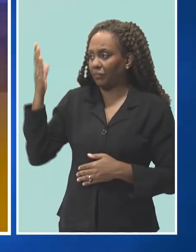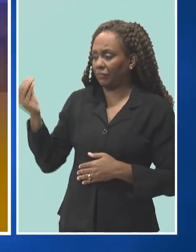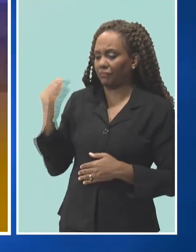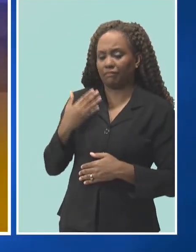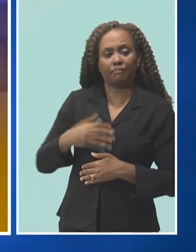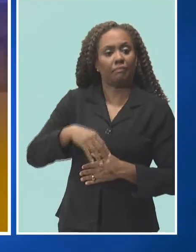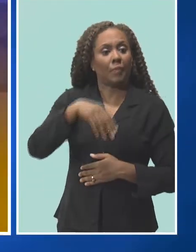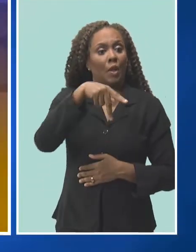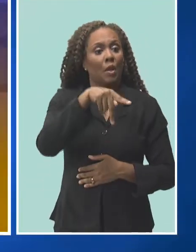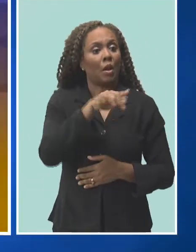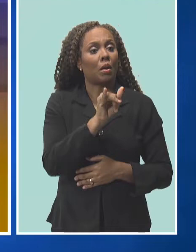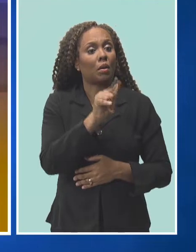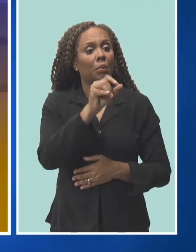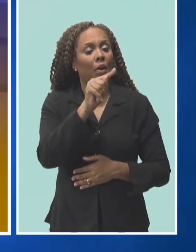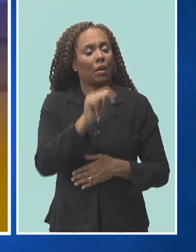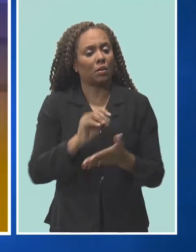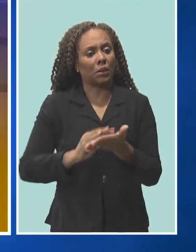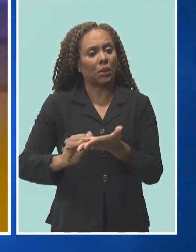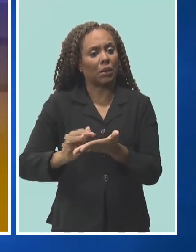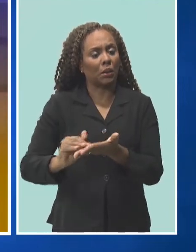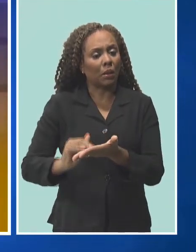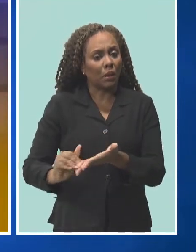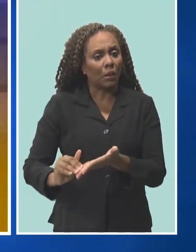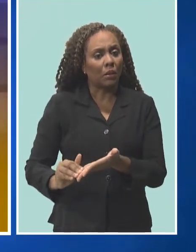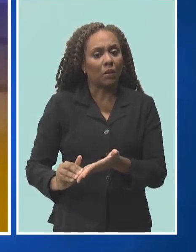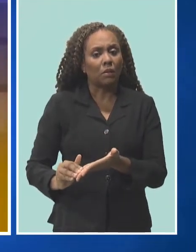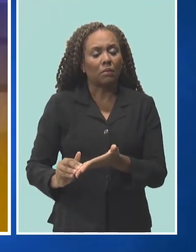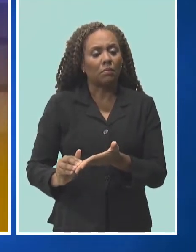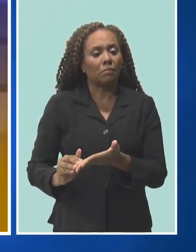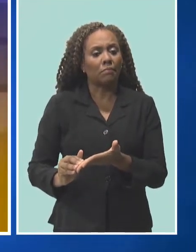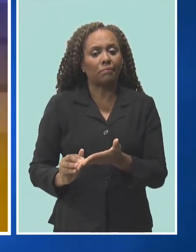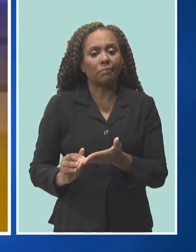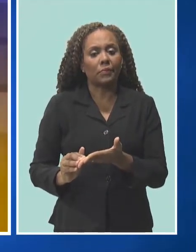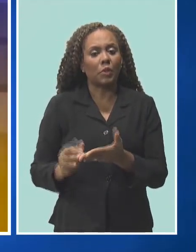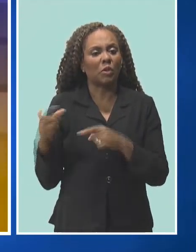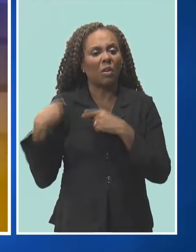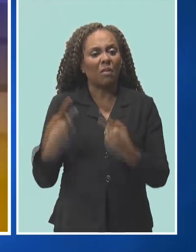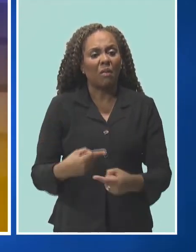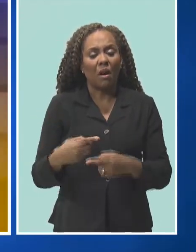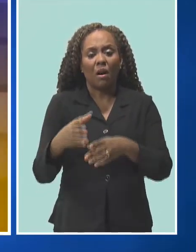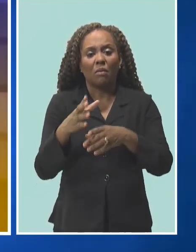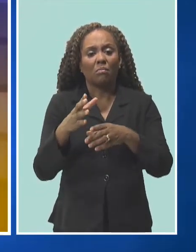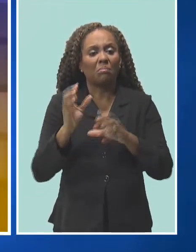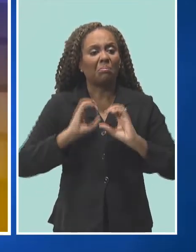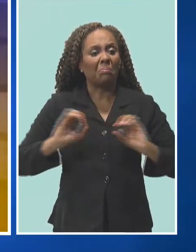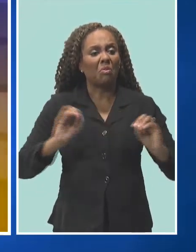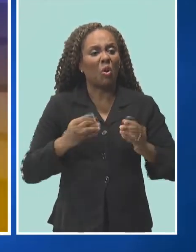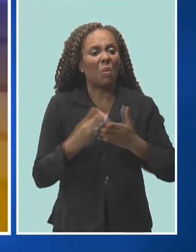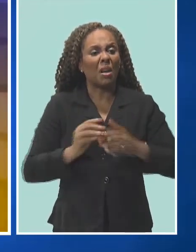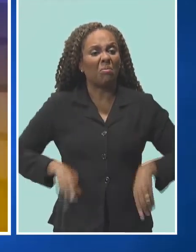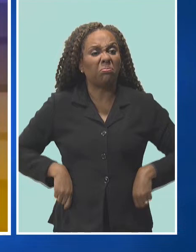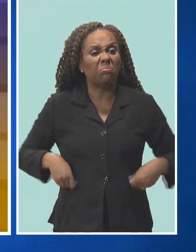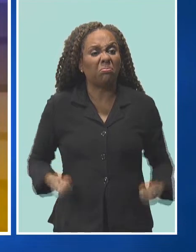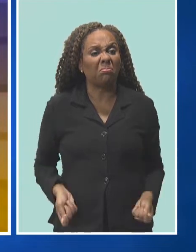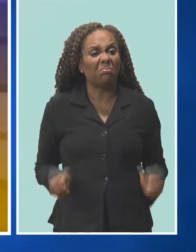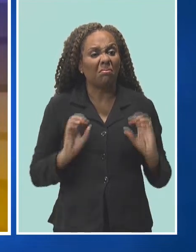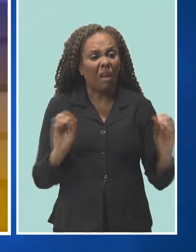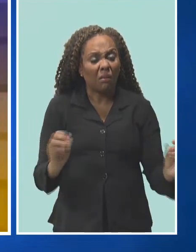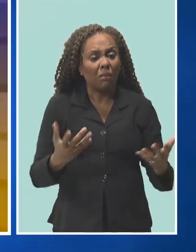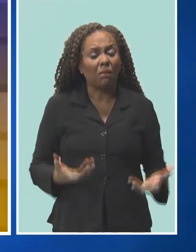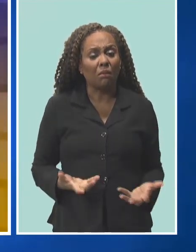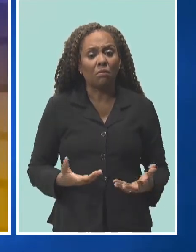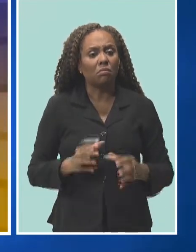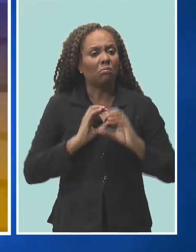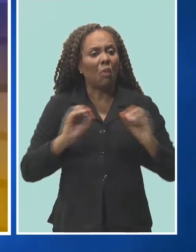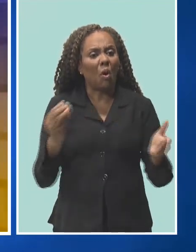off and have received nothing at all from Liat or from the government of Antigua or from the